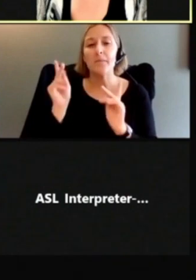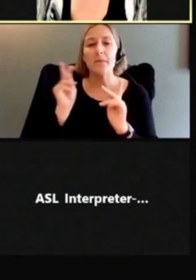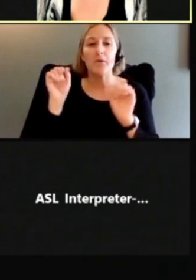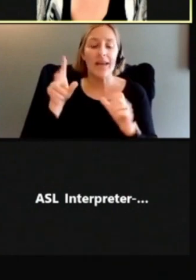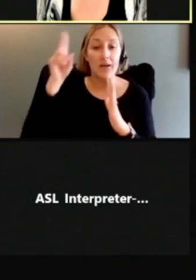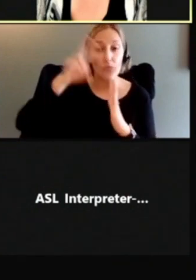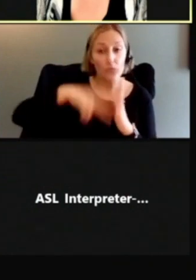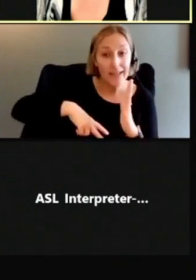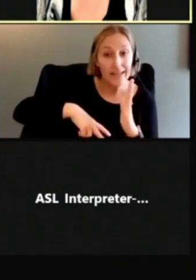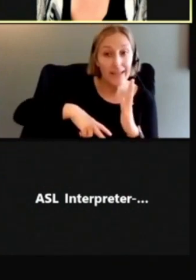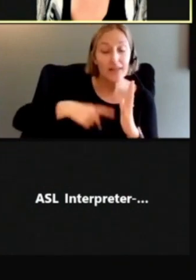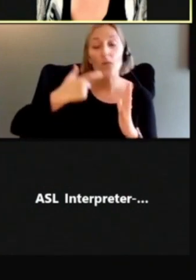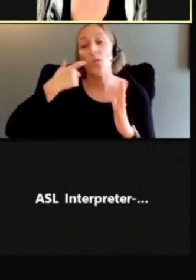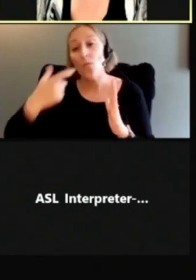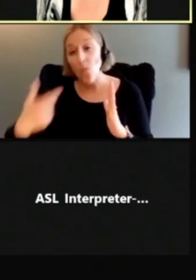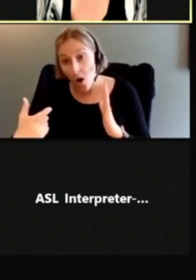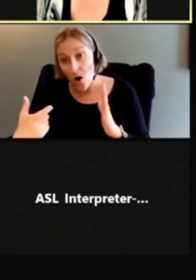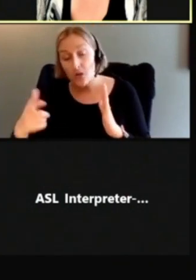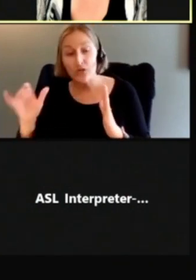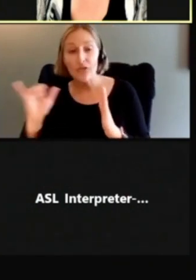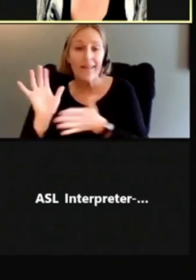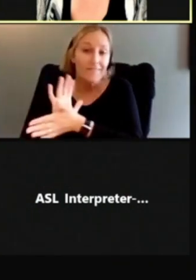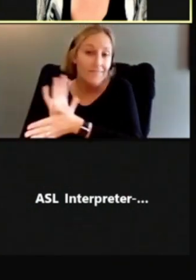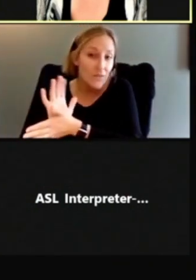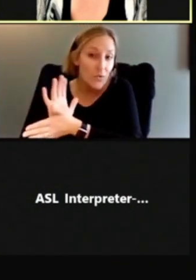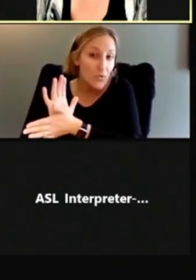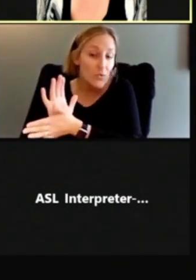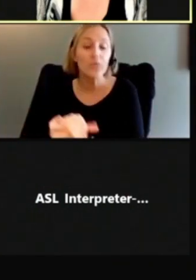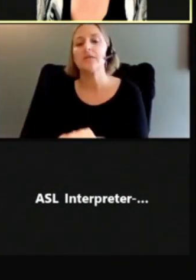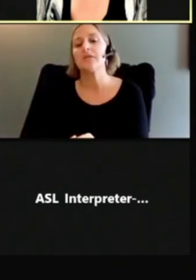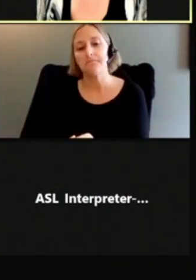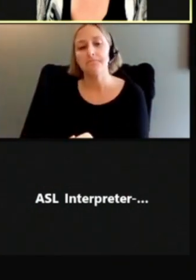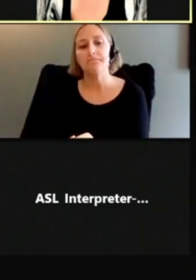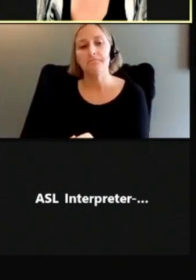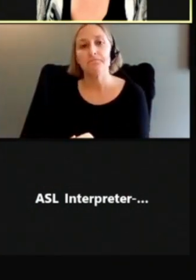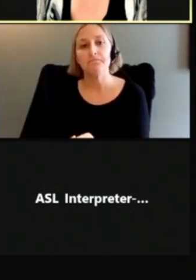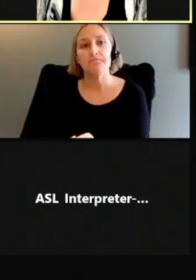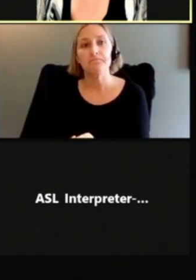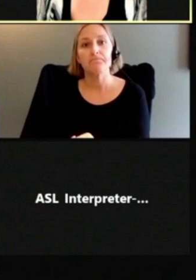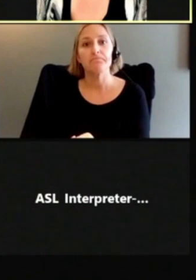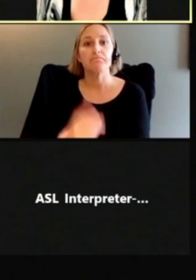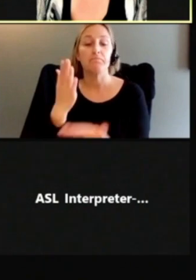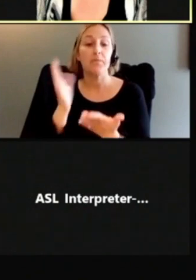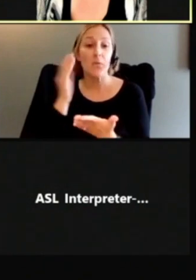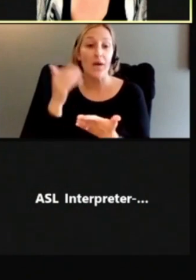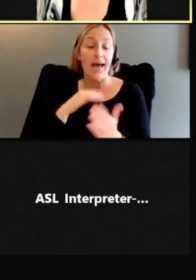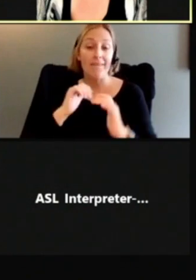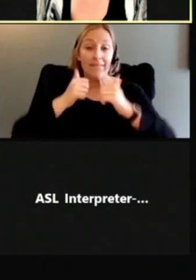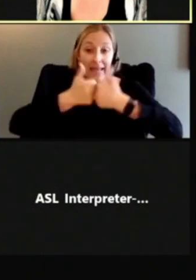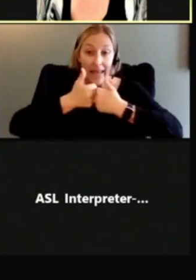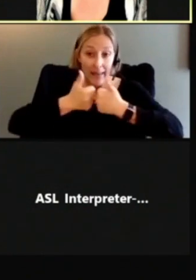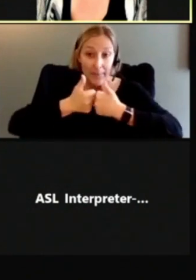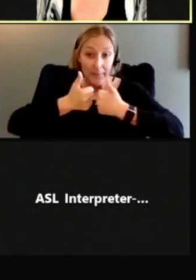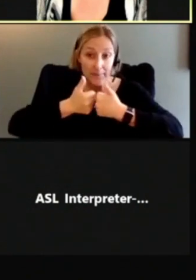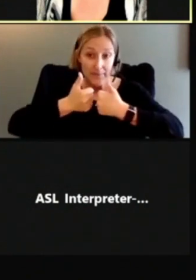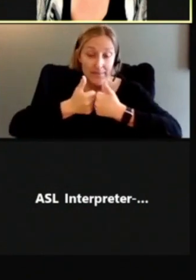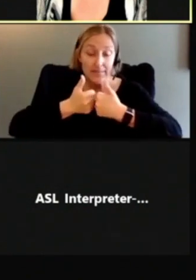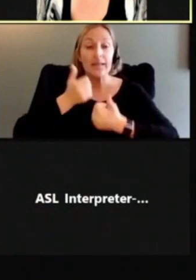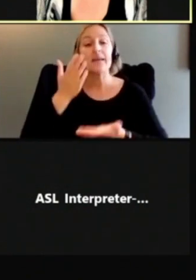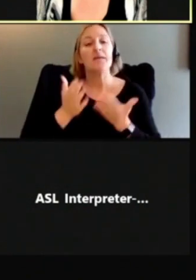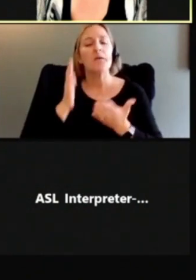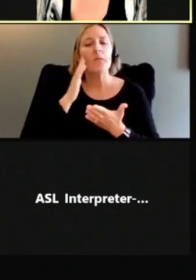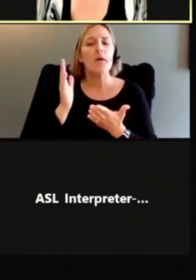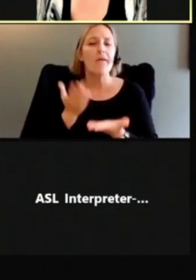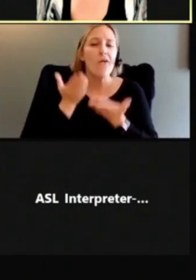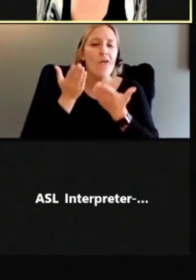content to watch in the form of videos. They may have games, and they may have quizzes